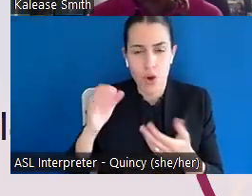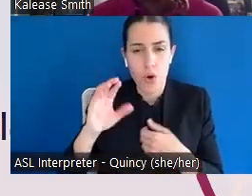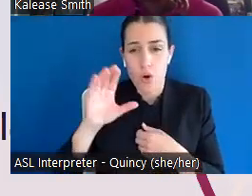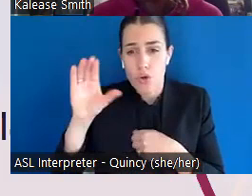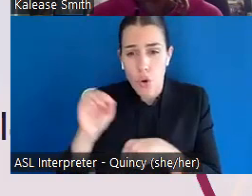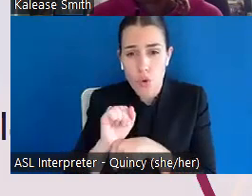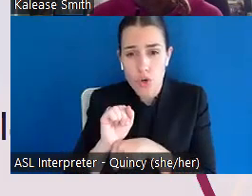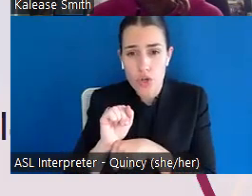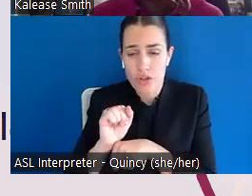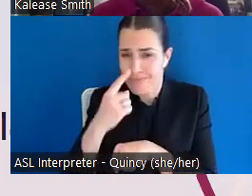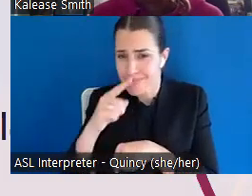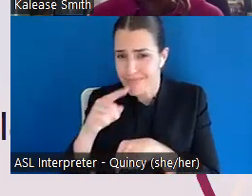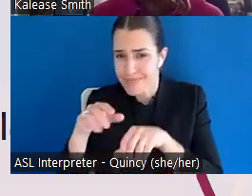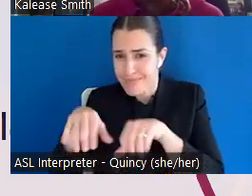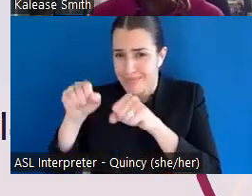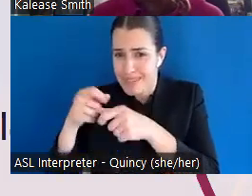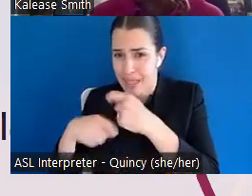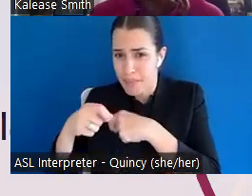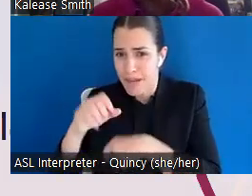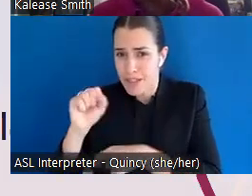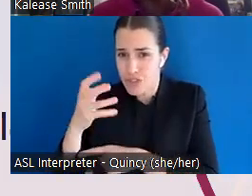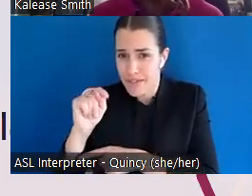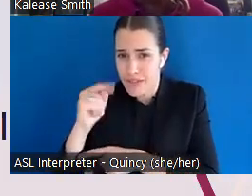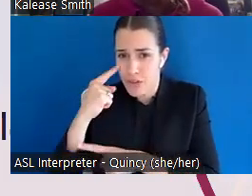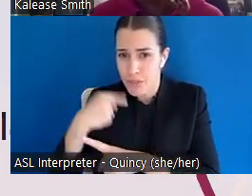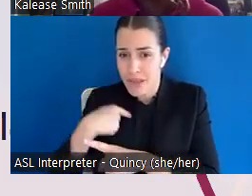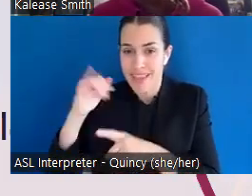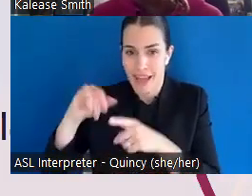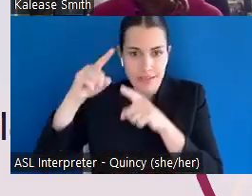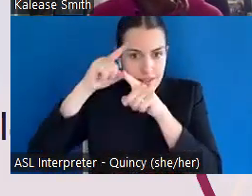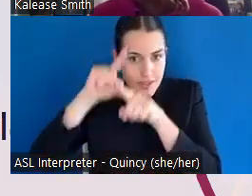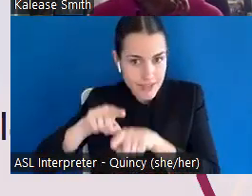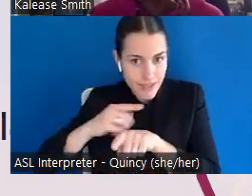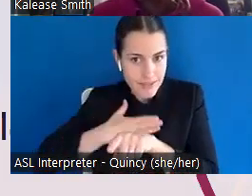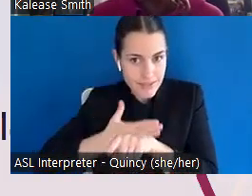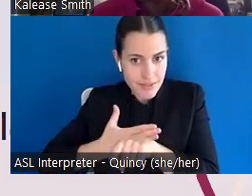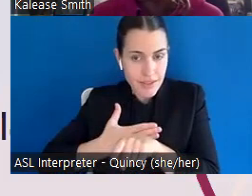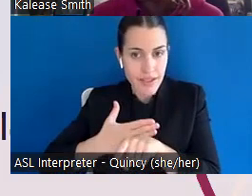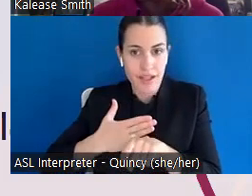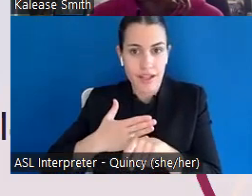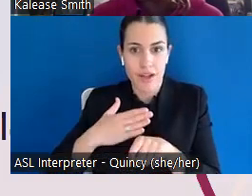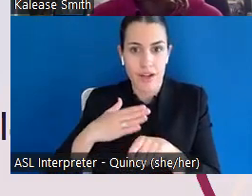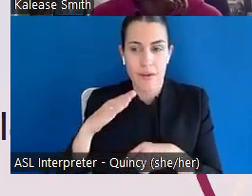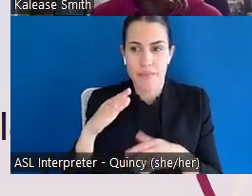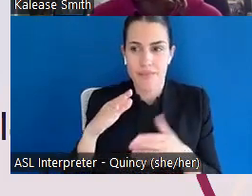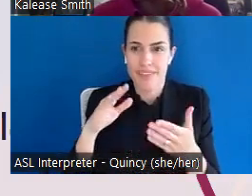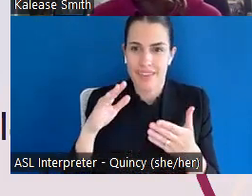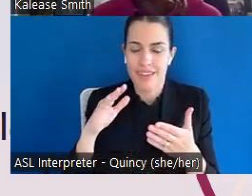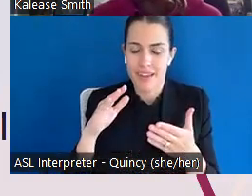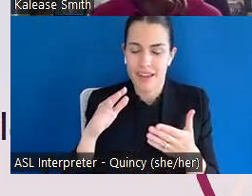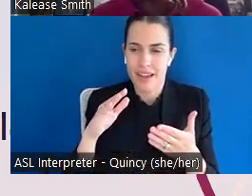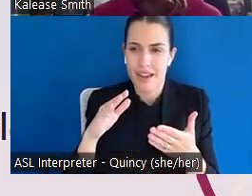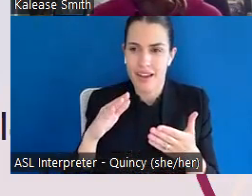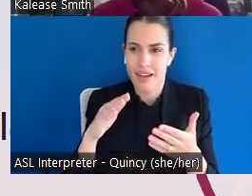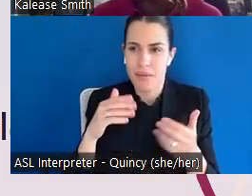to take your shift next week, something like that. All of that is grounded within consent, right? And I think just trying to being